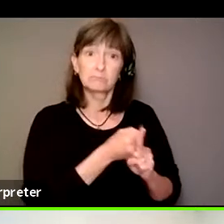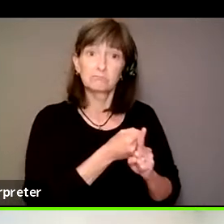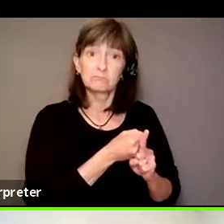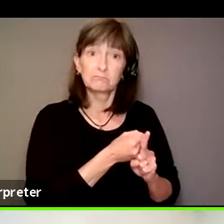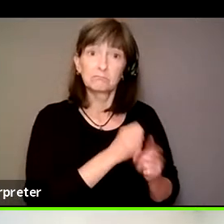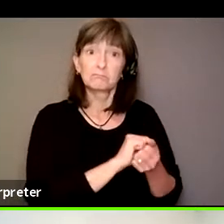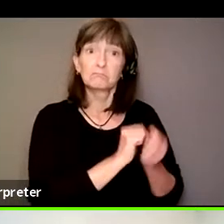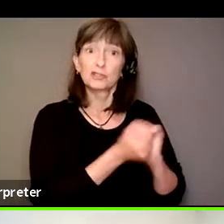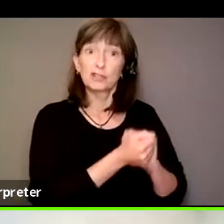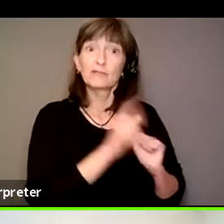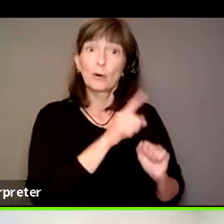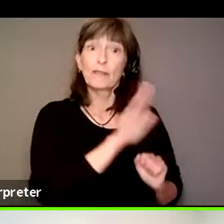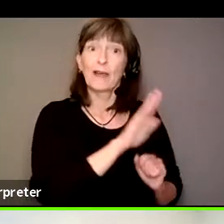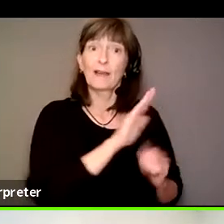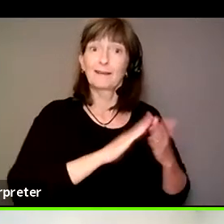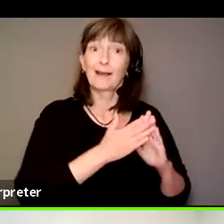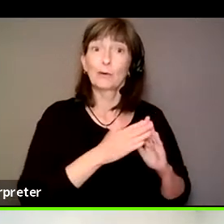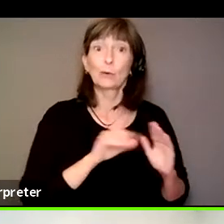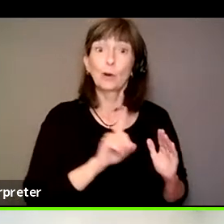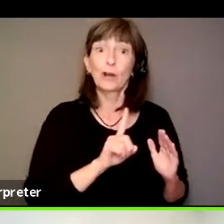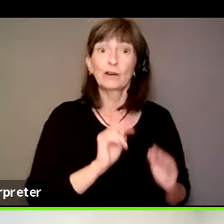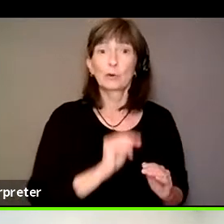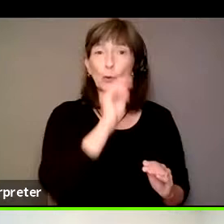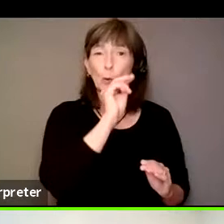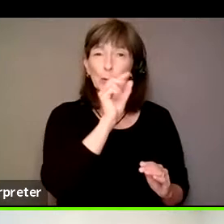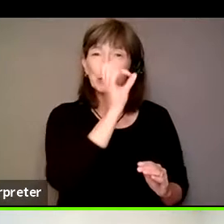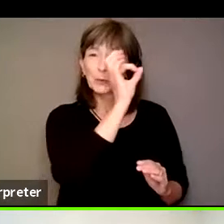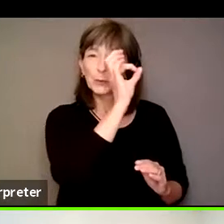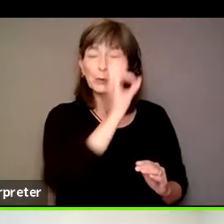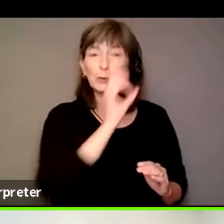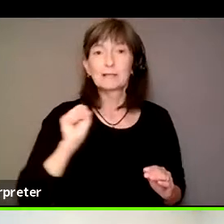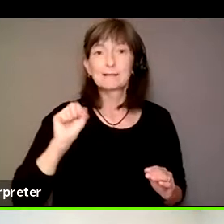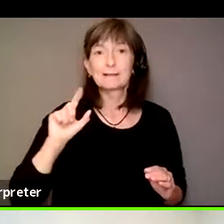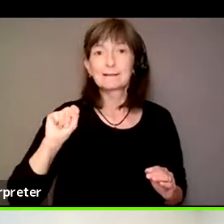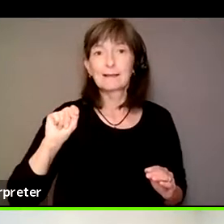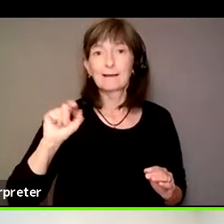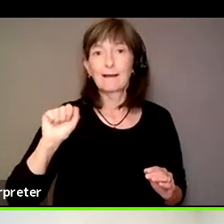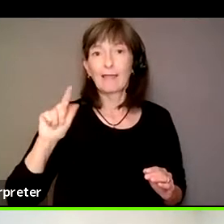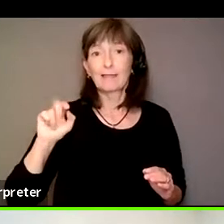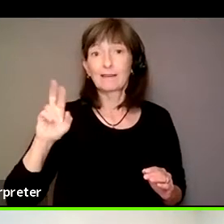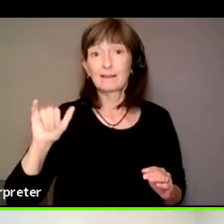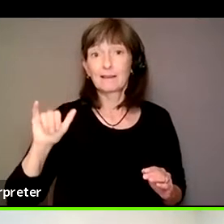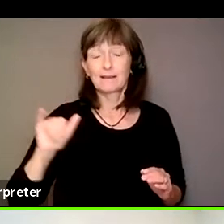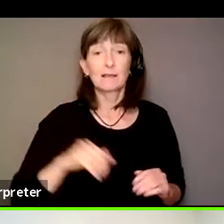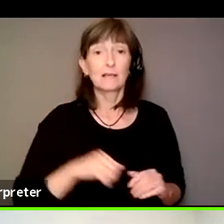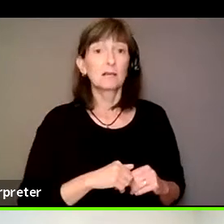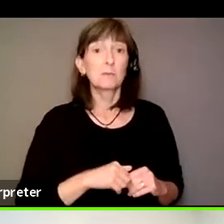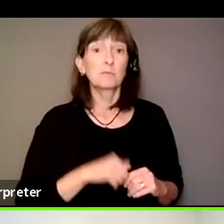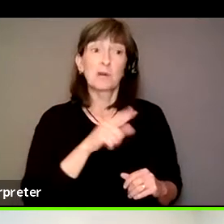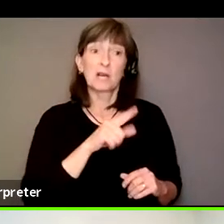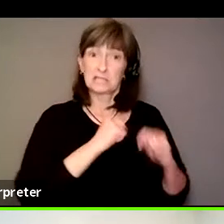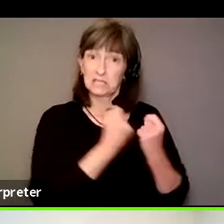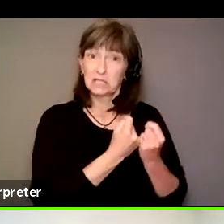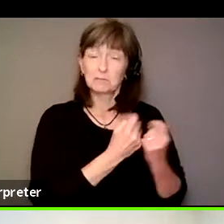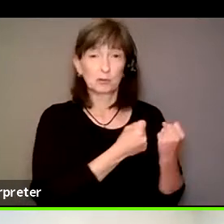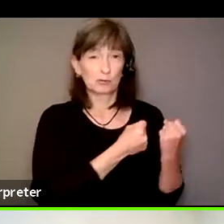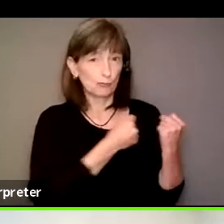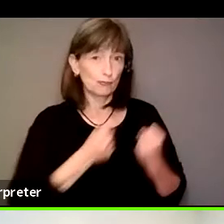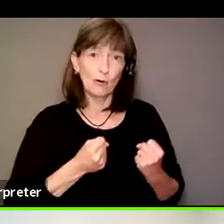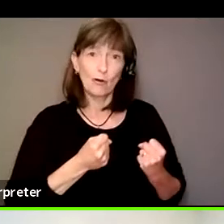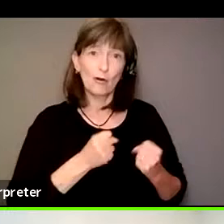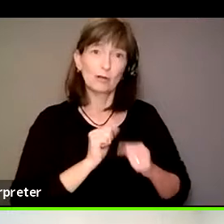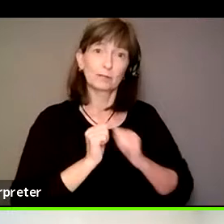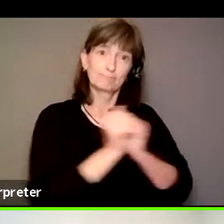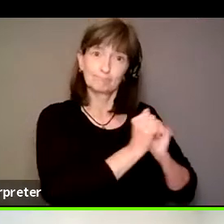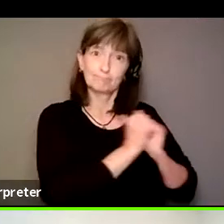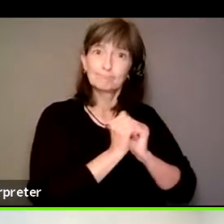of St. Anthony. And I give credit to a strong team who worked together very well and